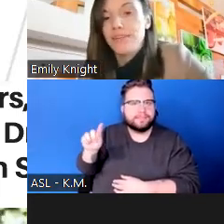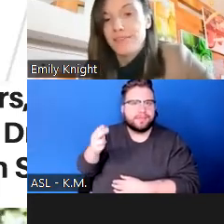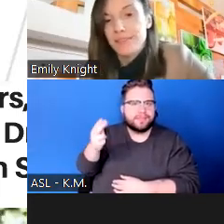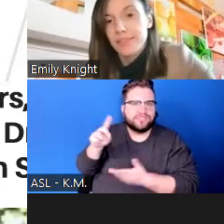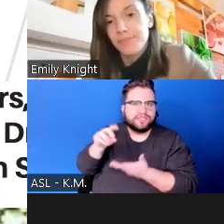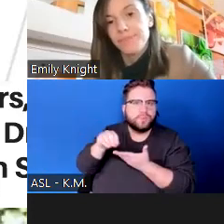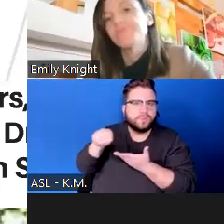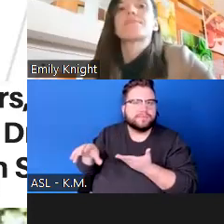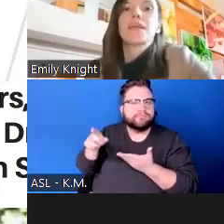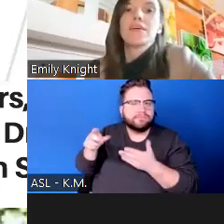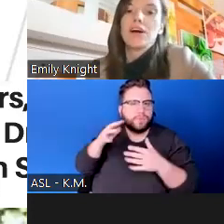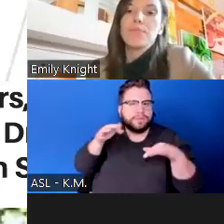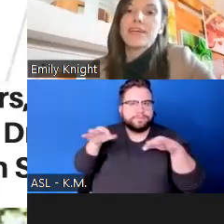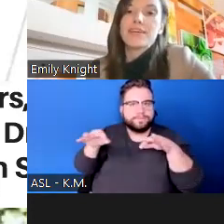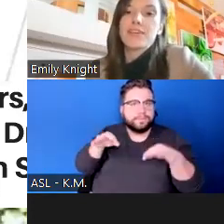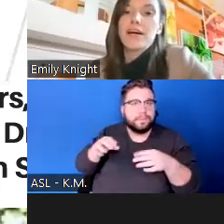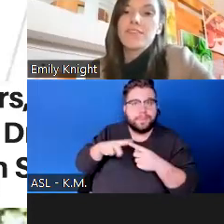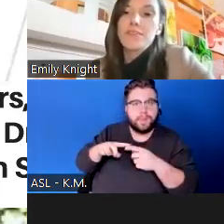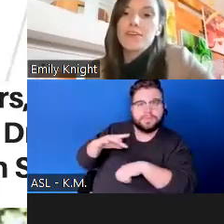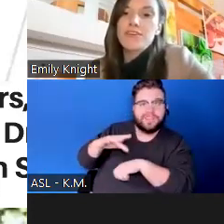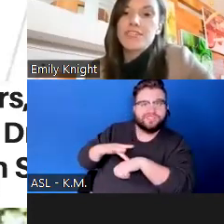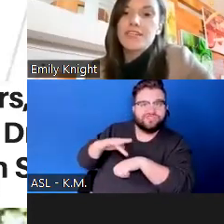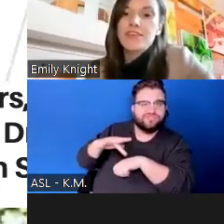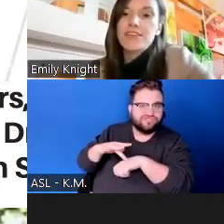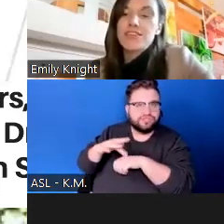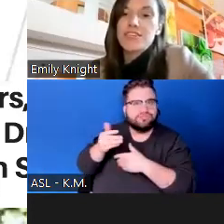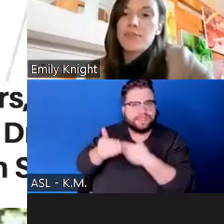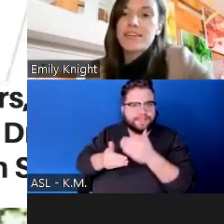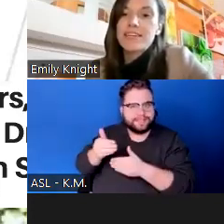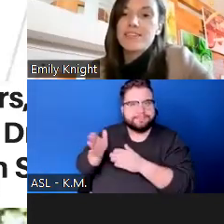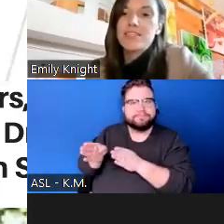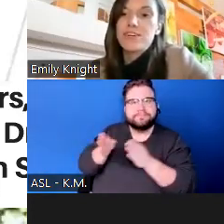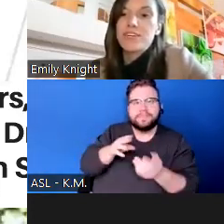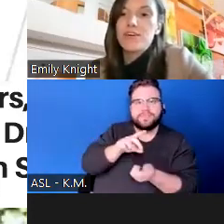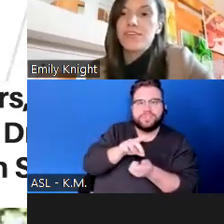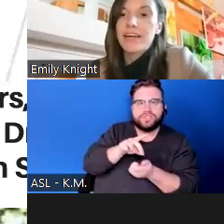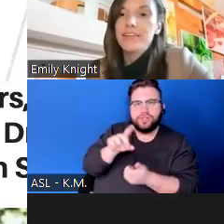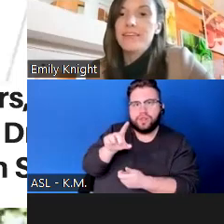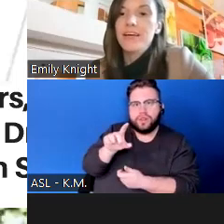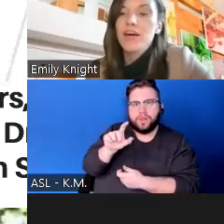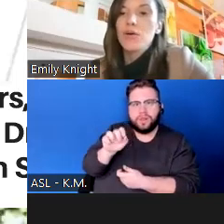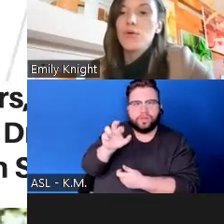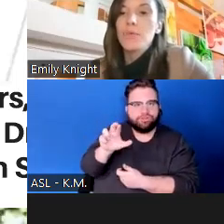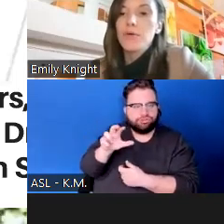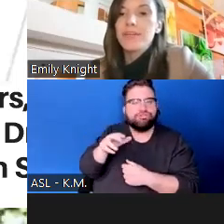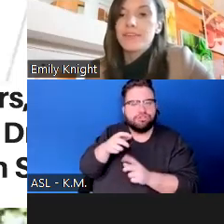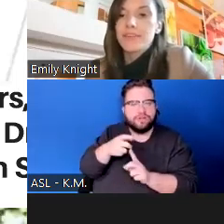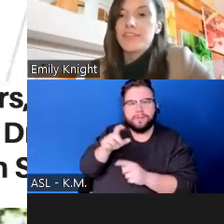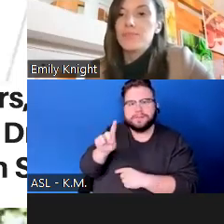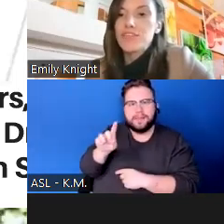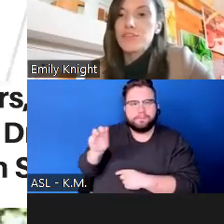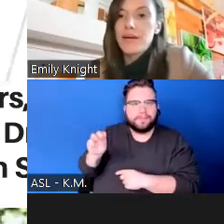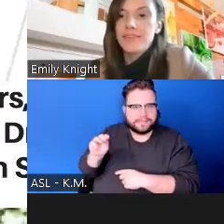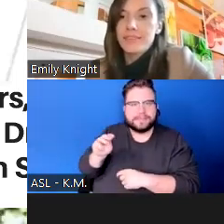touch processing, followed by Dr. Lawler from the University of Rochester Del Monte Institute for Neuroscience, who will be